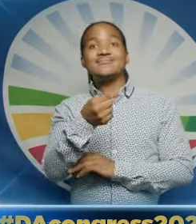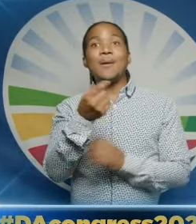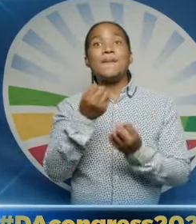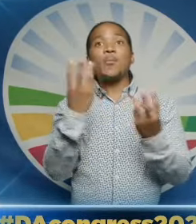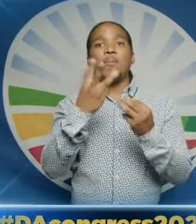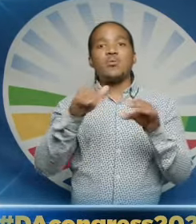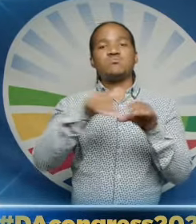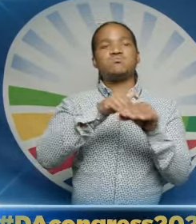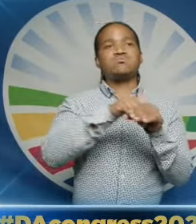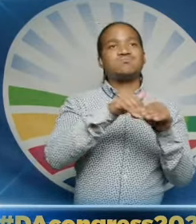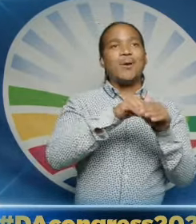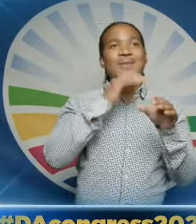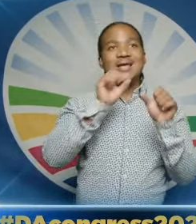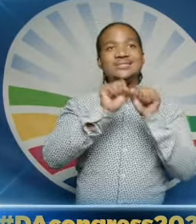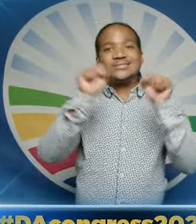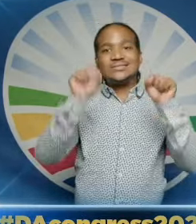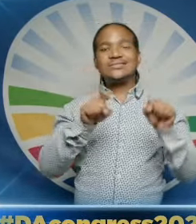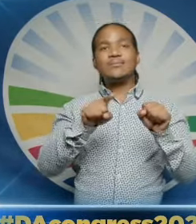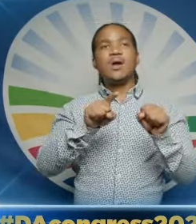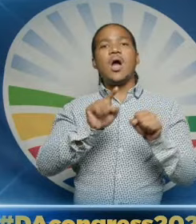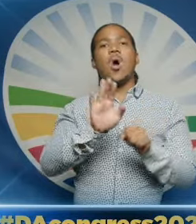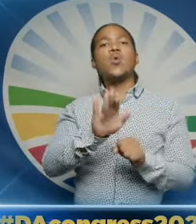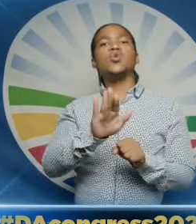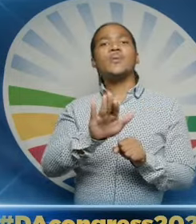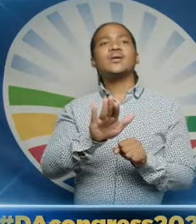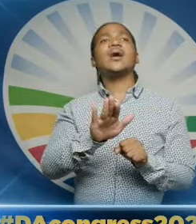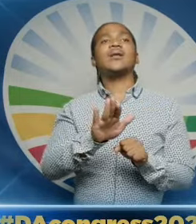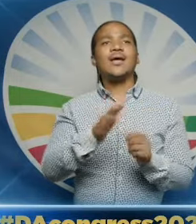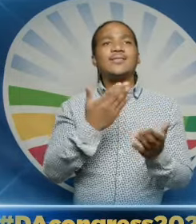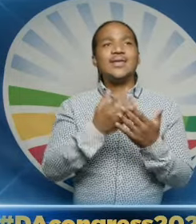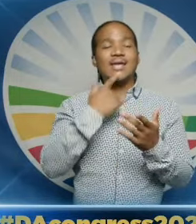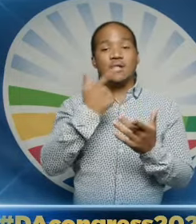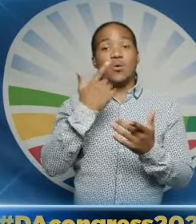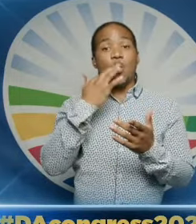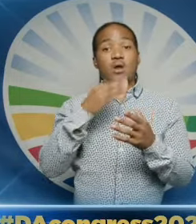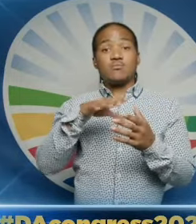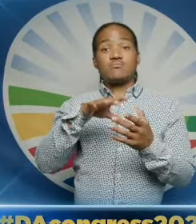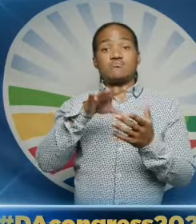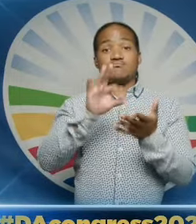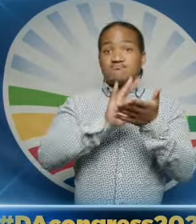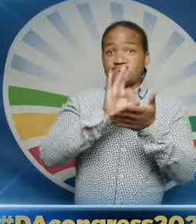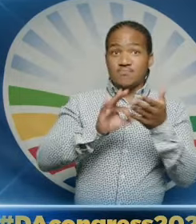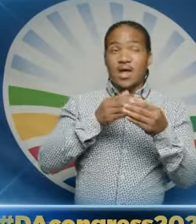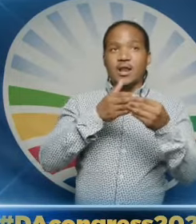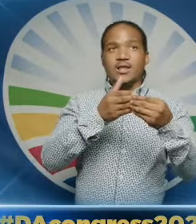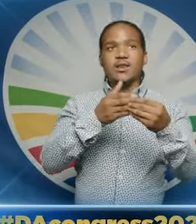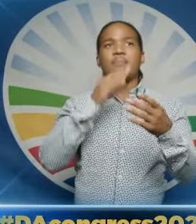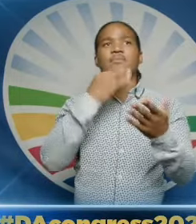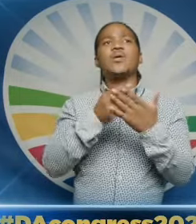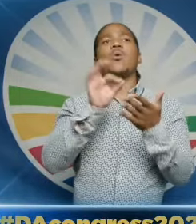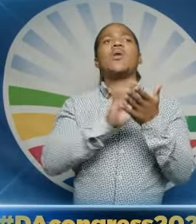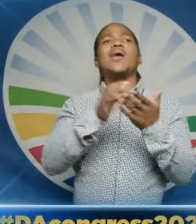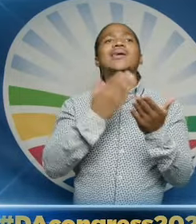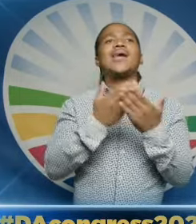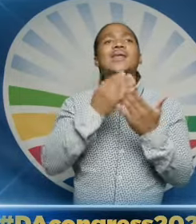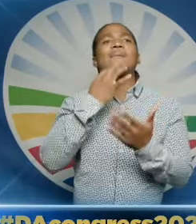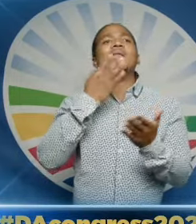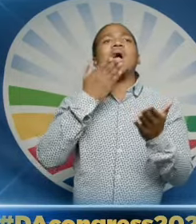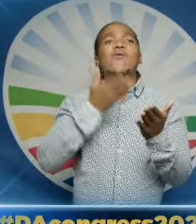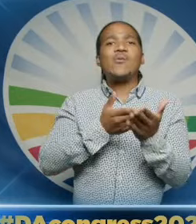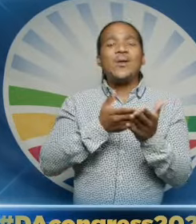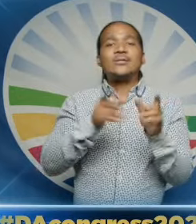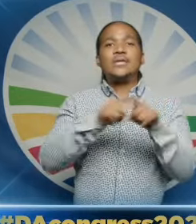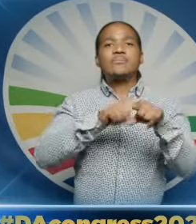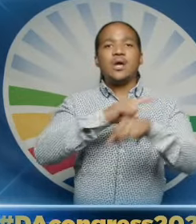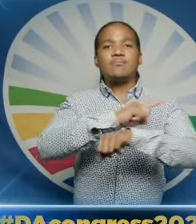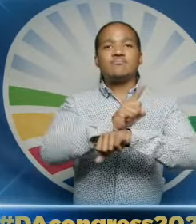This system will do it for us automatically. And for the leader election, where there's only 2 candidates and 1 vote, that result will be available in seconds.